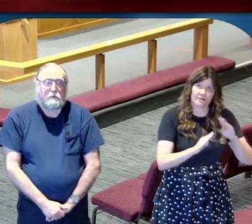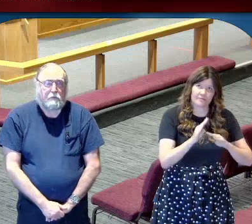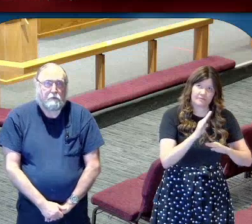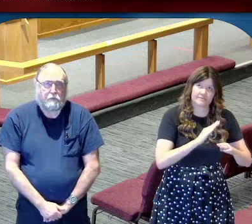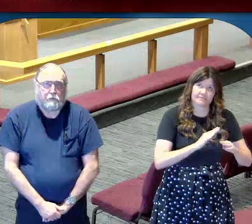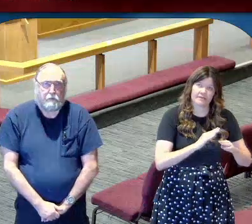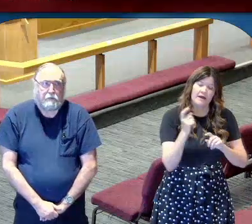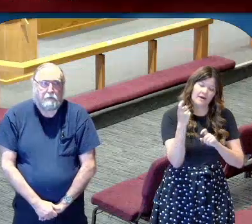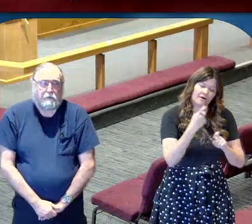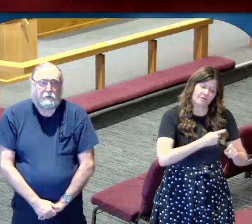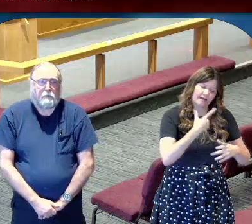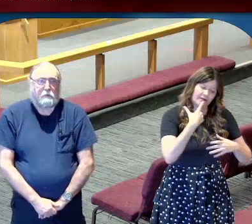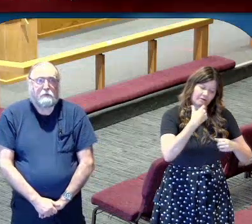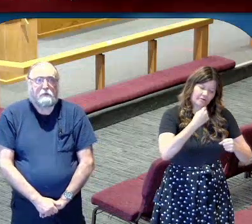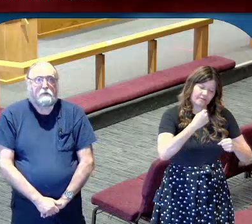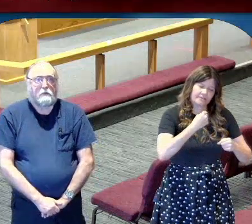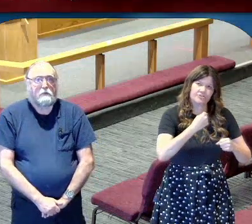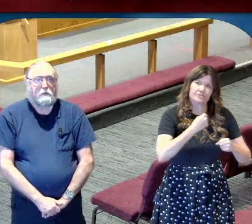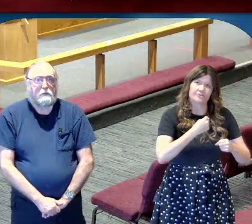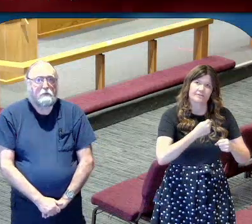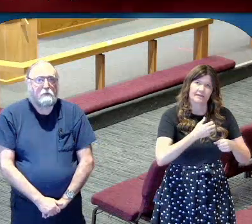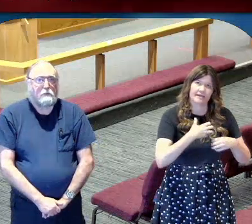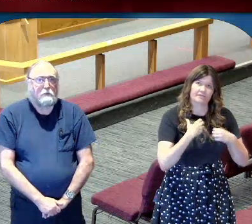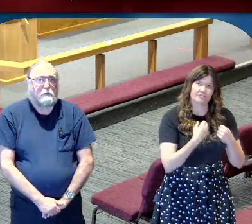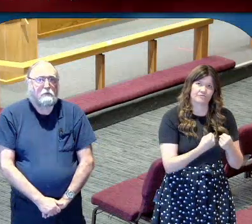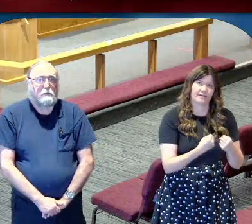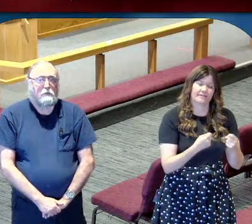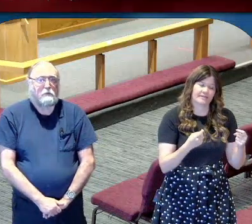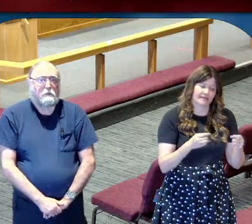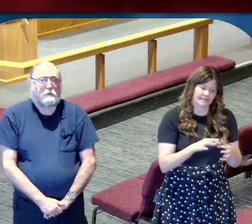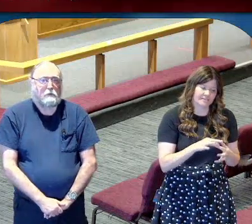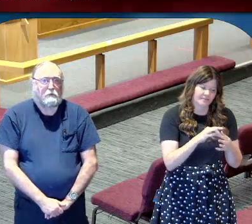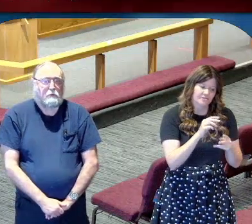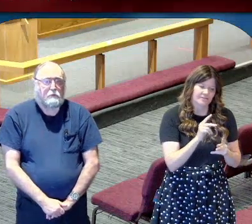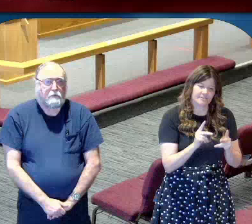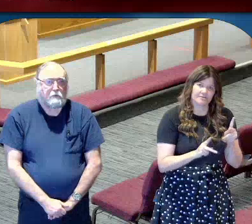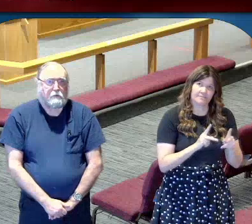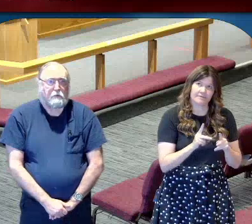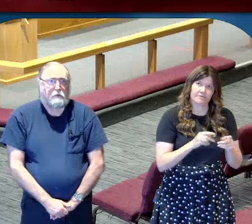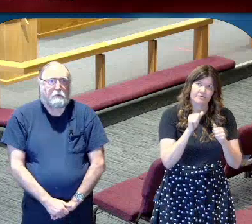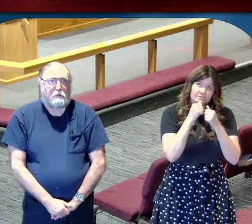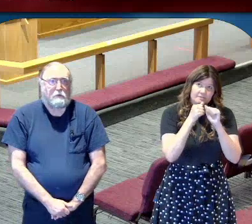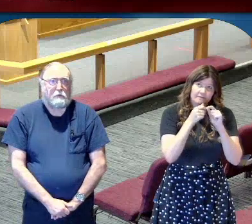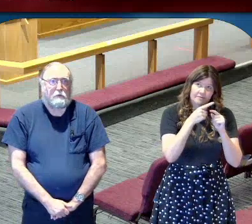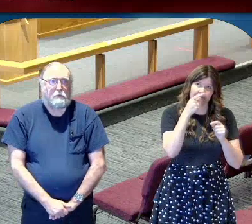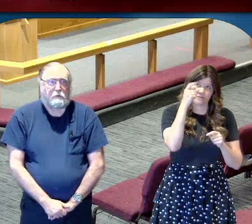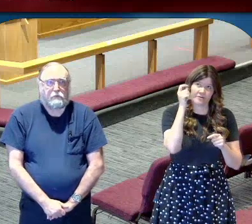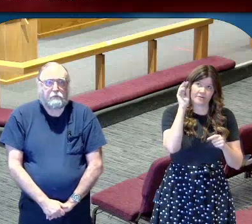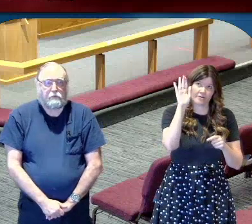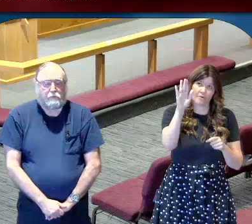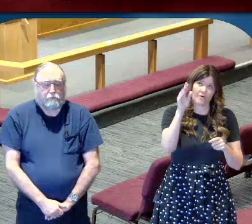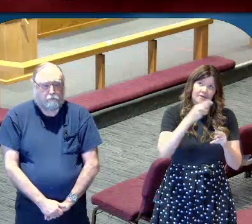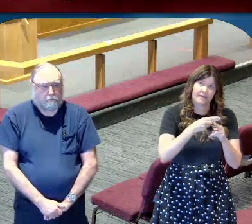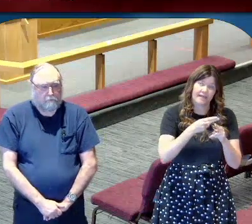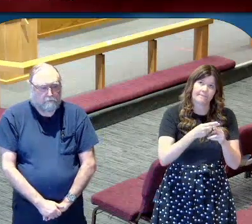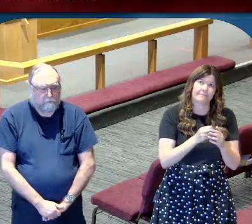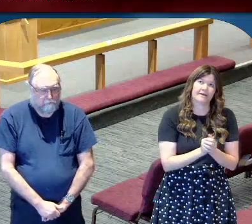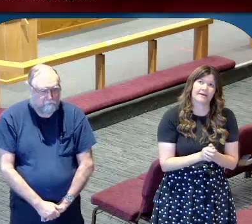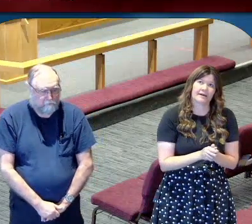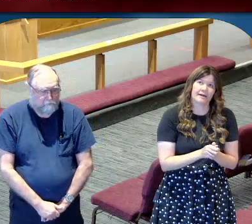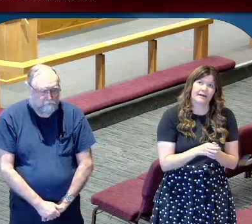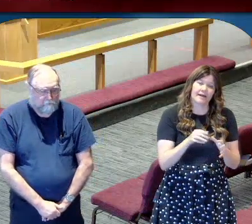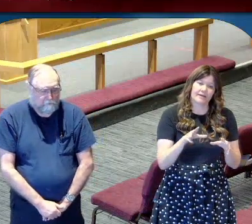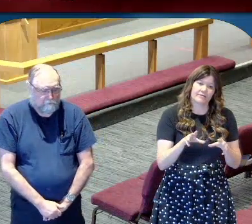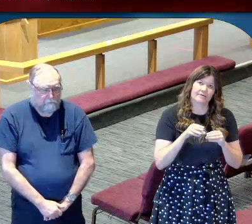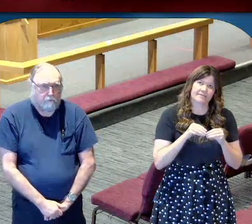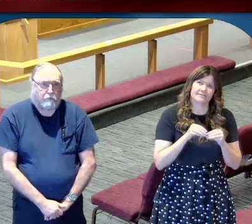Grant courage and steadfastness, especially to those who suffer for your name's sake, that they receive and accept their afflictions